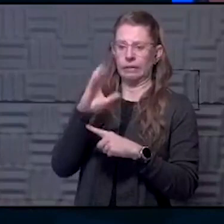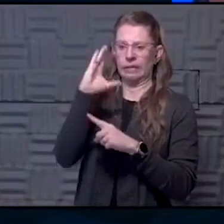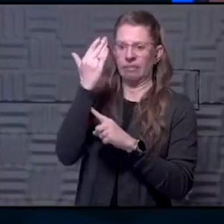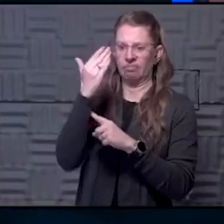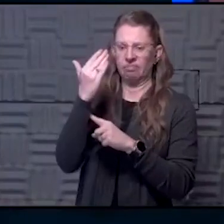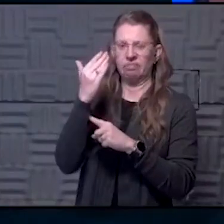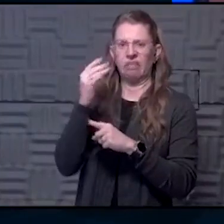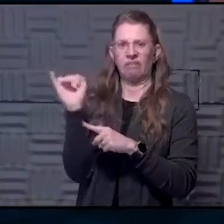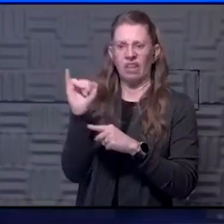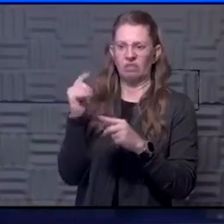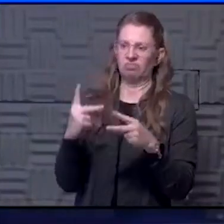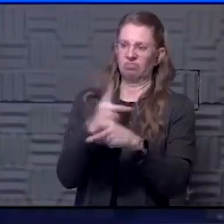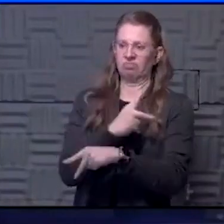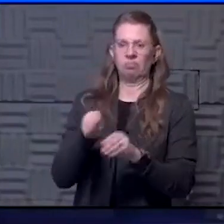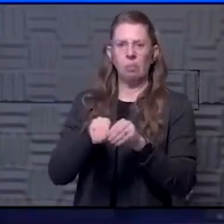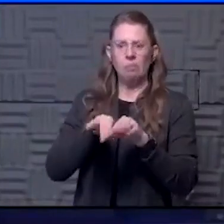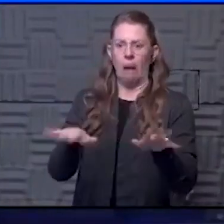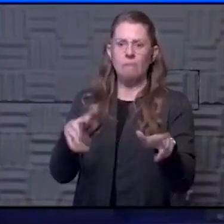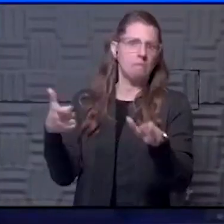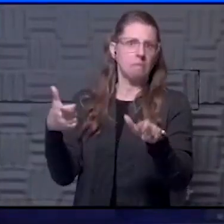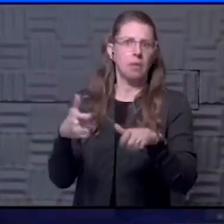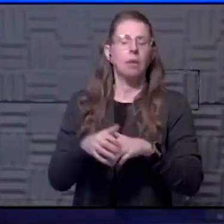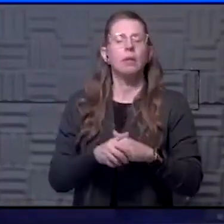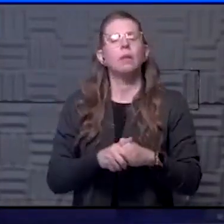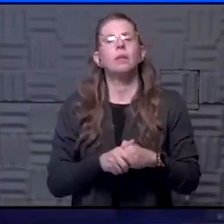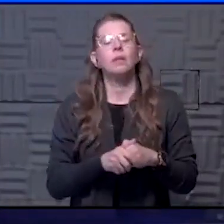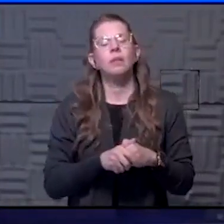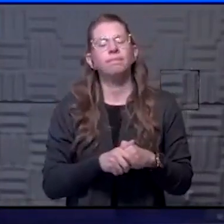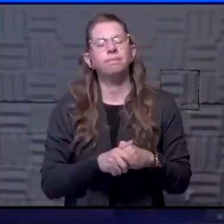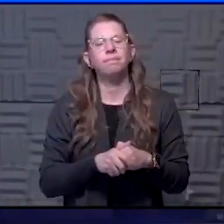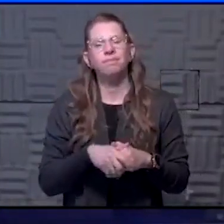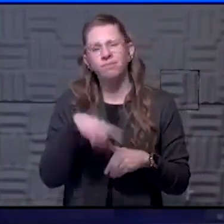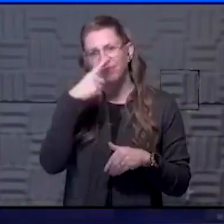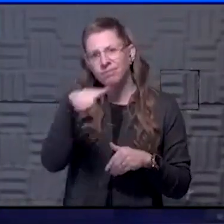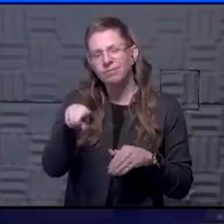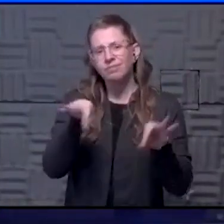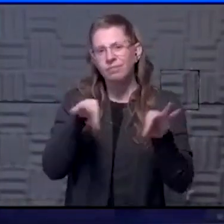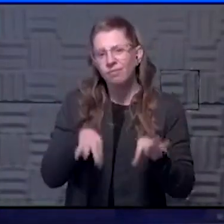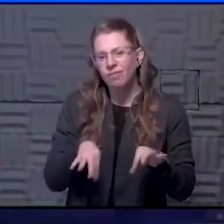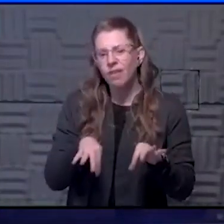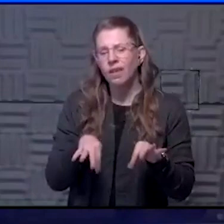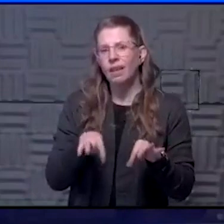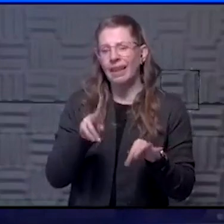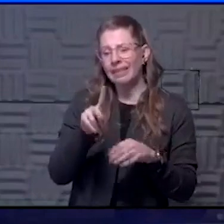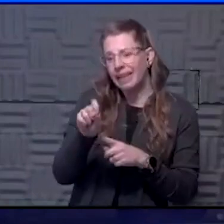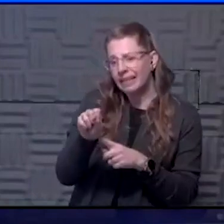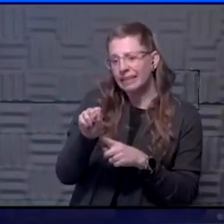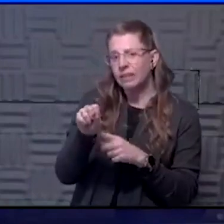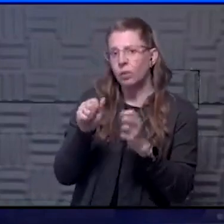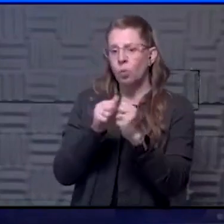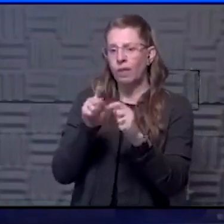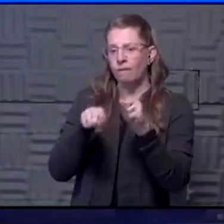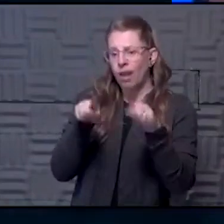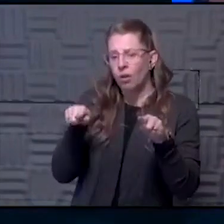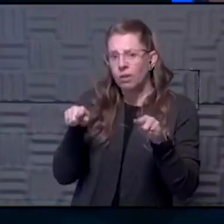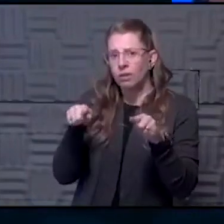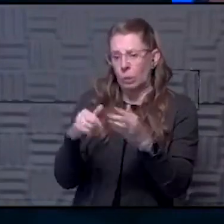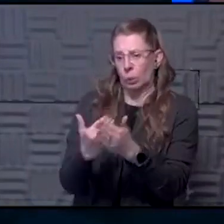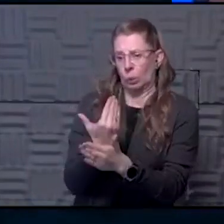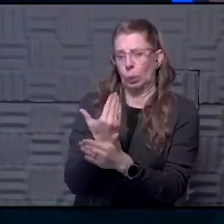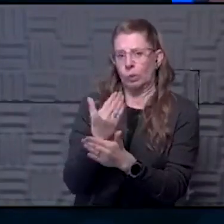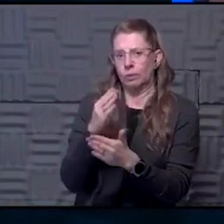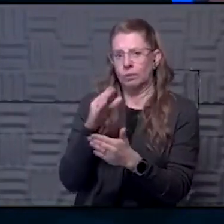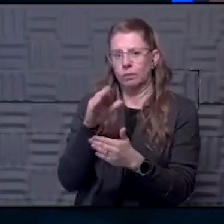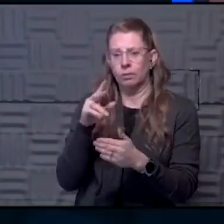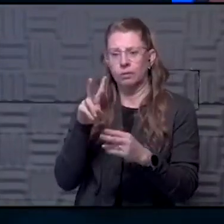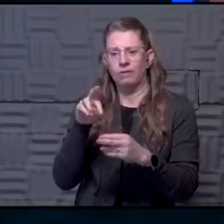spread pretty rapidly. Talk to us a little bit about where we are with that in Kansas, and maybe the importance if those